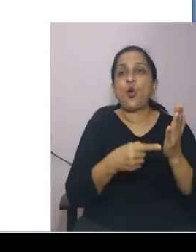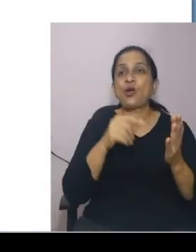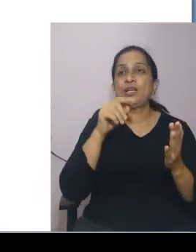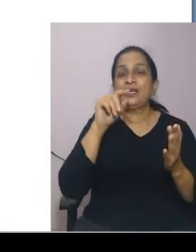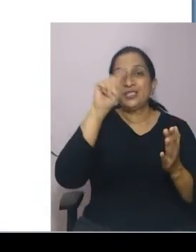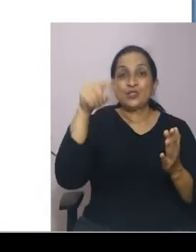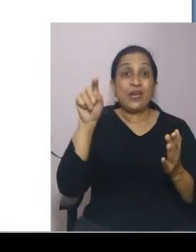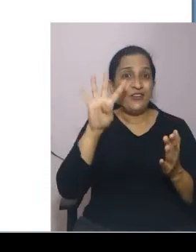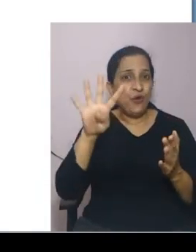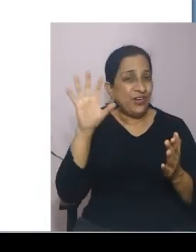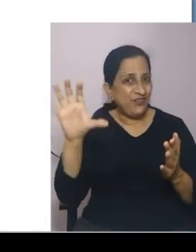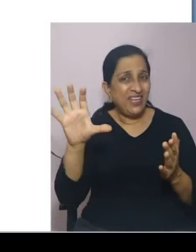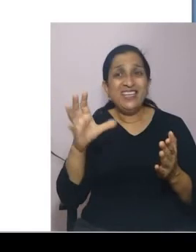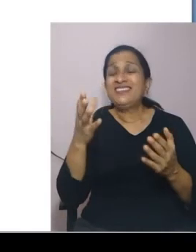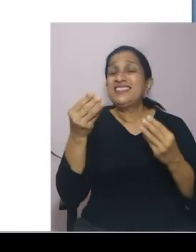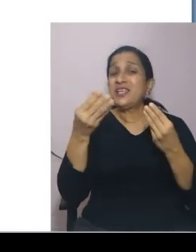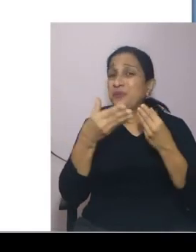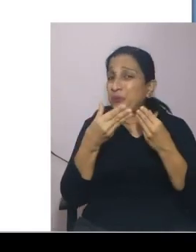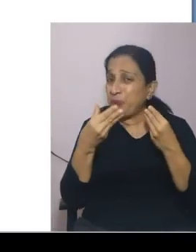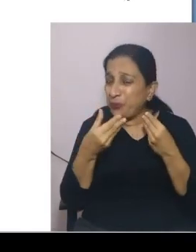trigonometric table that you have drawn.